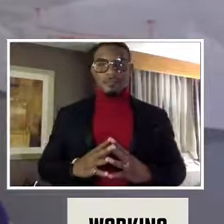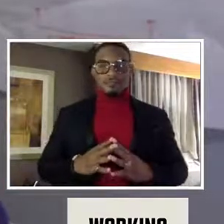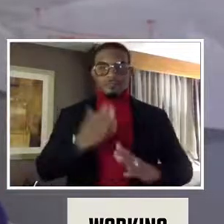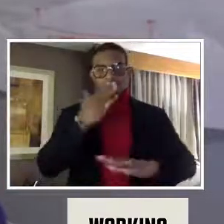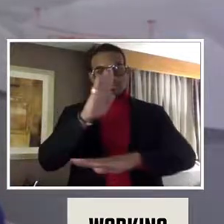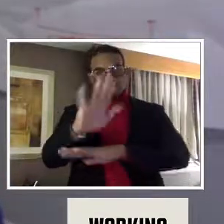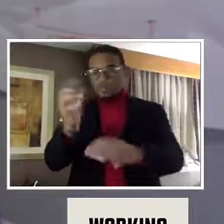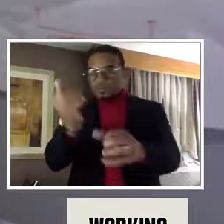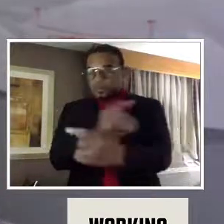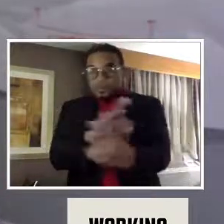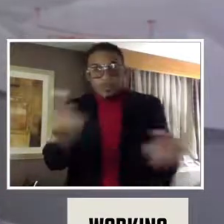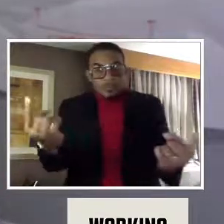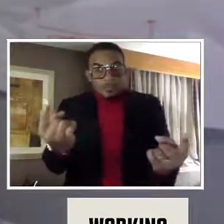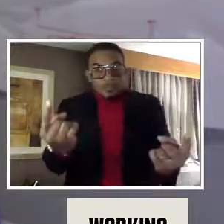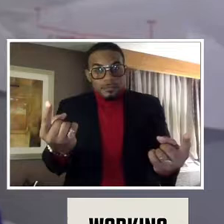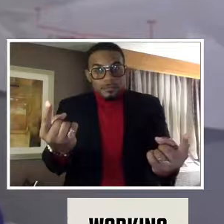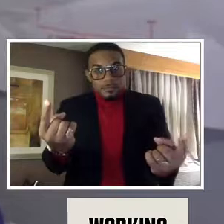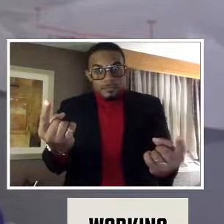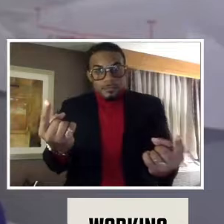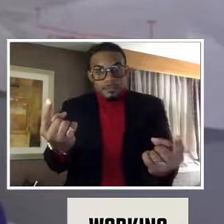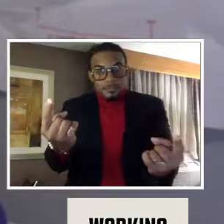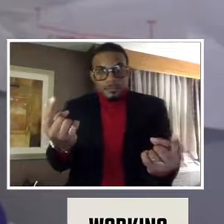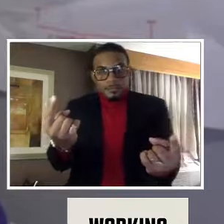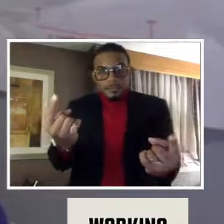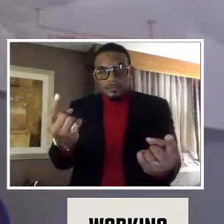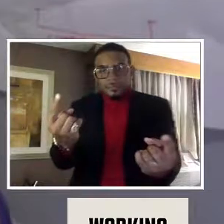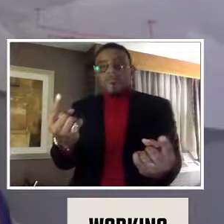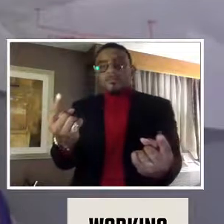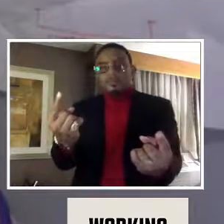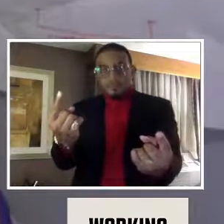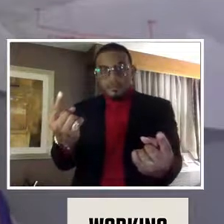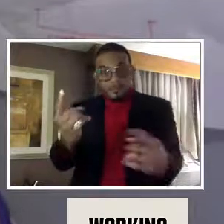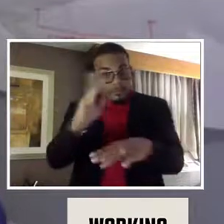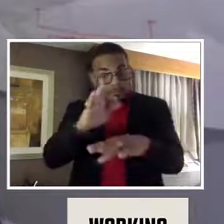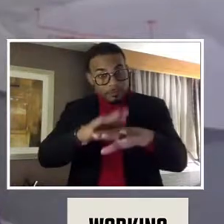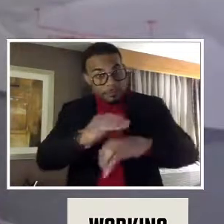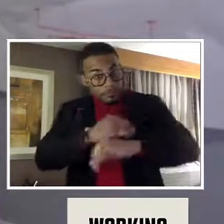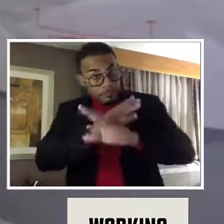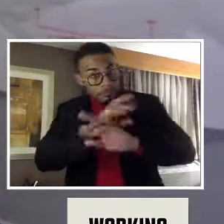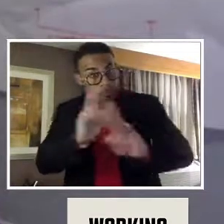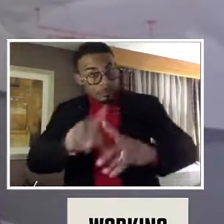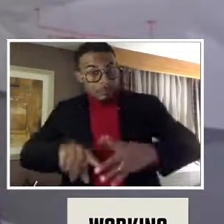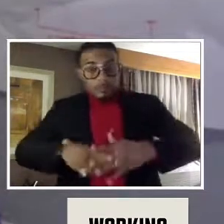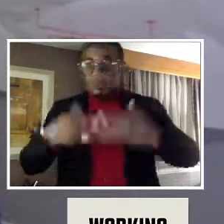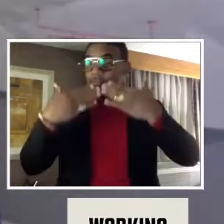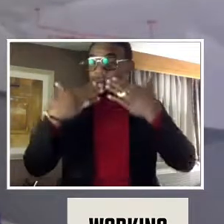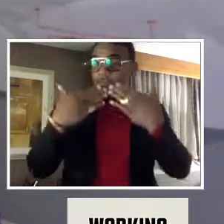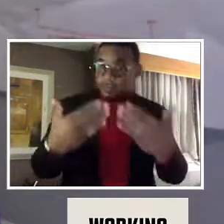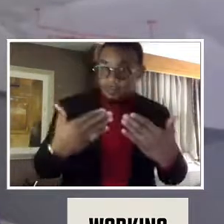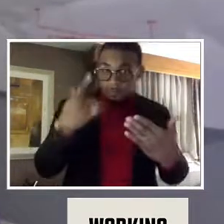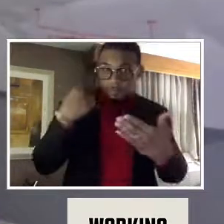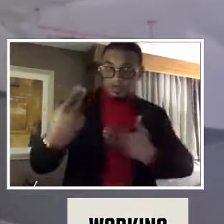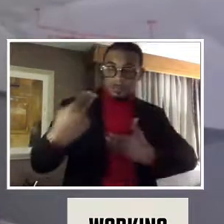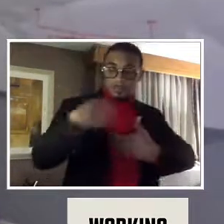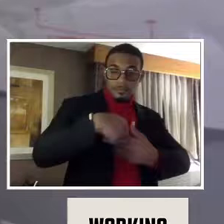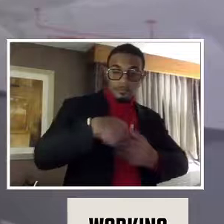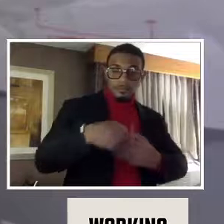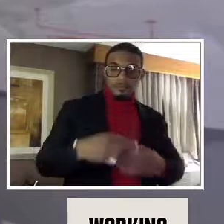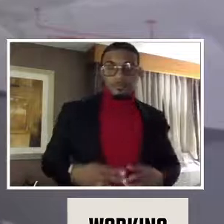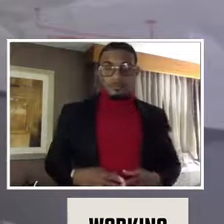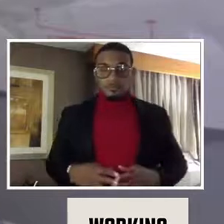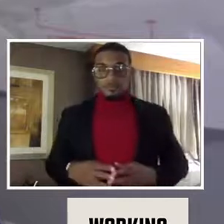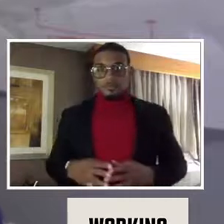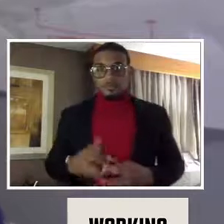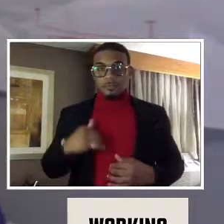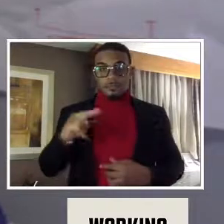Good evening, everyone. Bienvenidos. The call is just about to begin, and thank you for joining us.